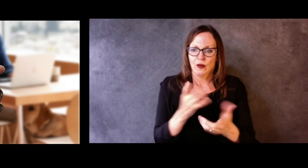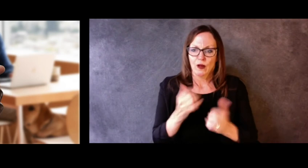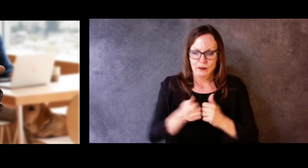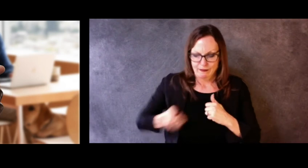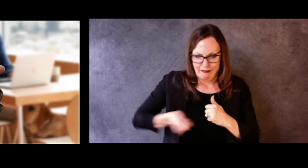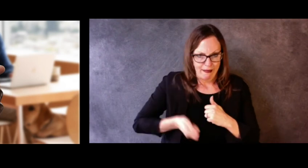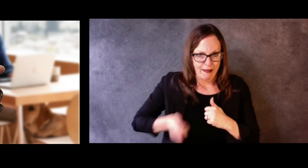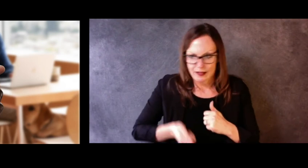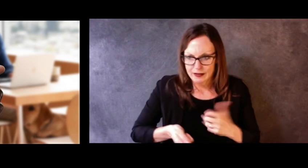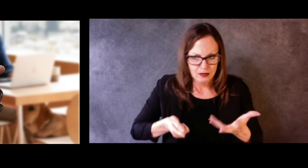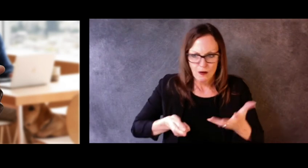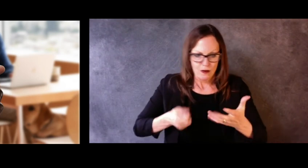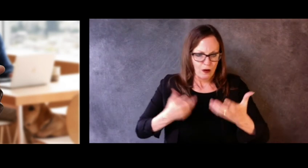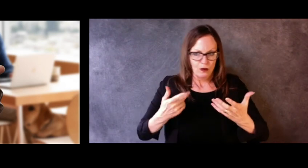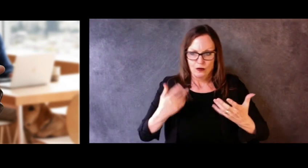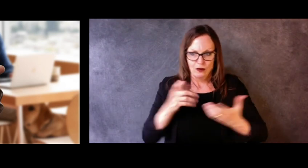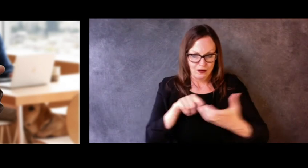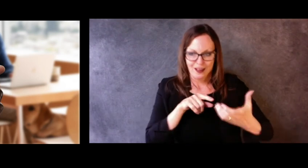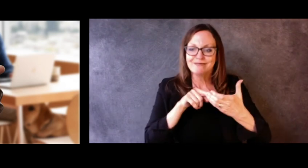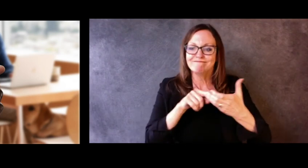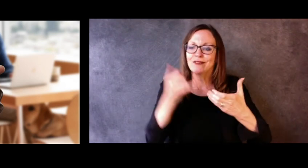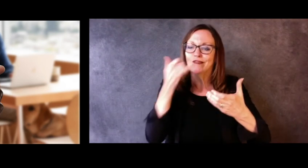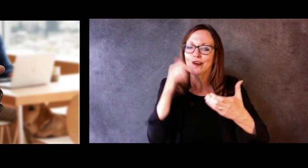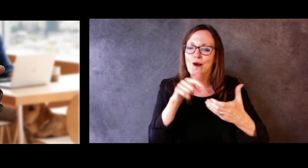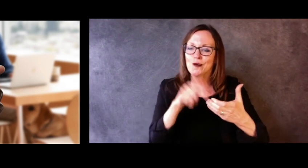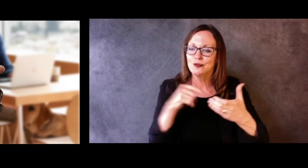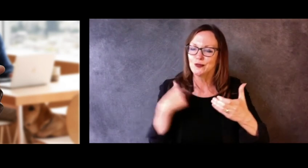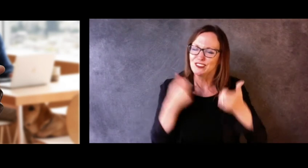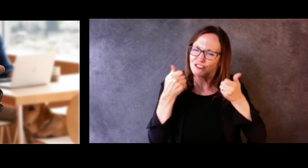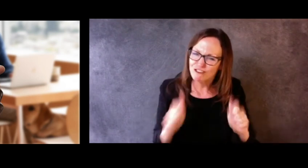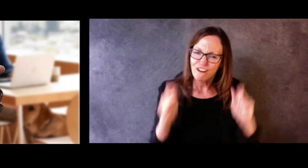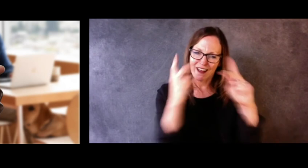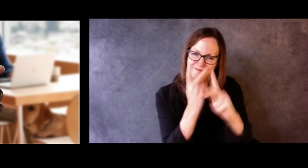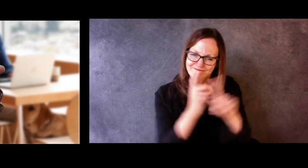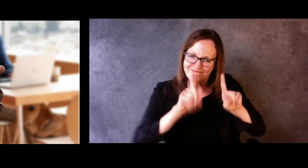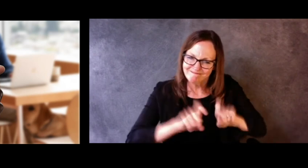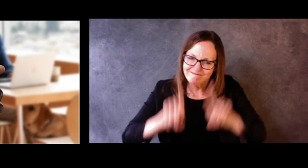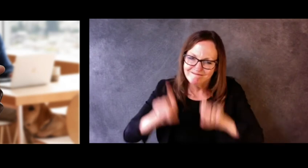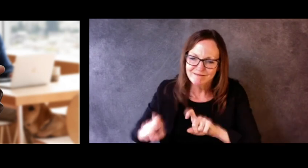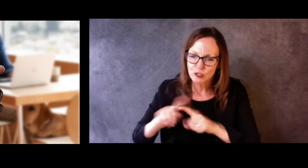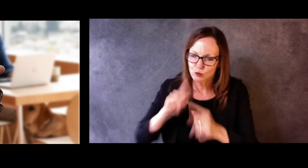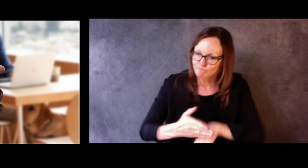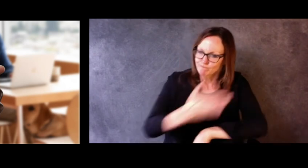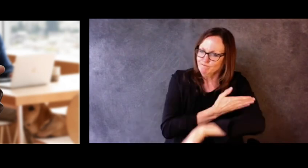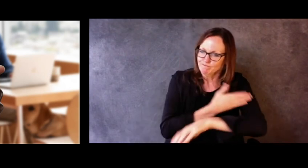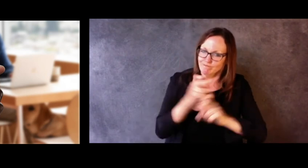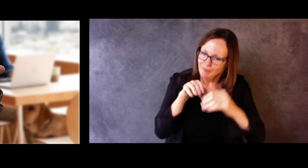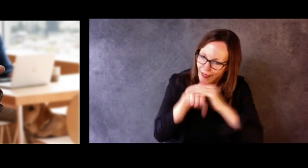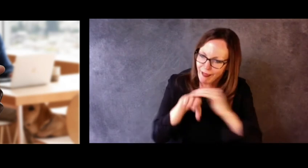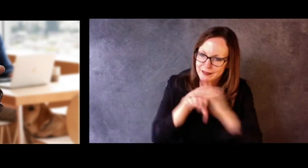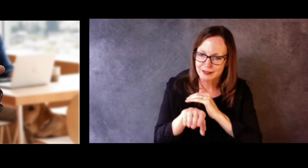Originally envisioned to solve for everyday things like commuting or shopping, it became far more important as social distancing became a part of our world